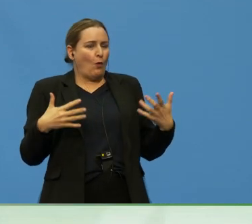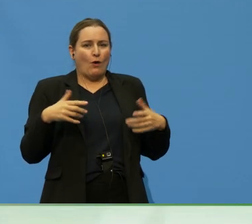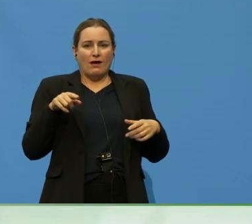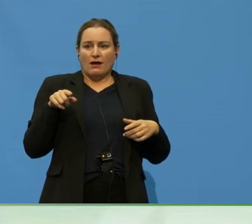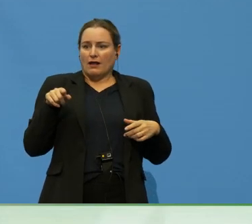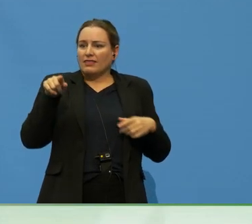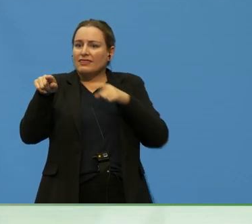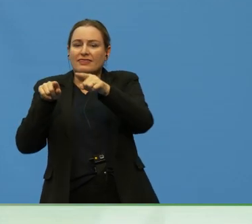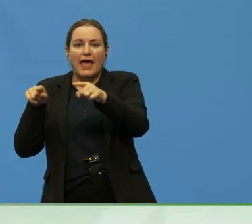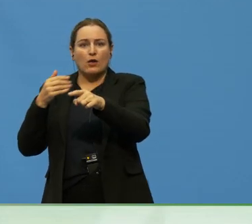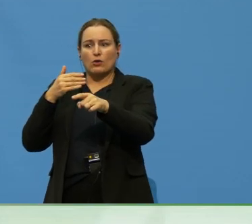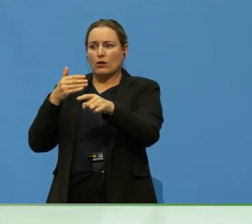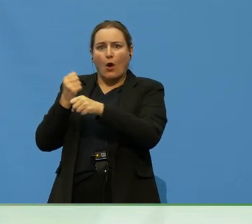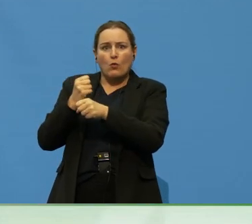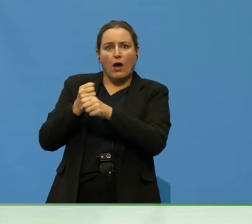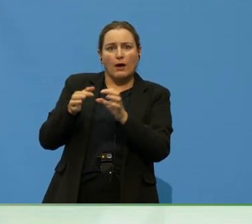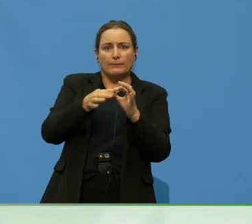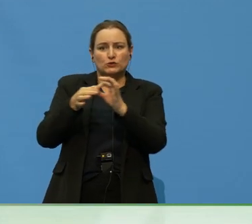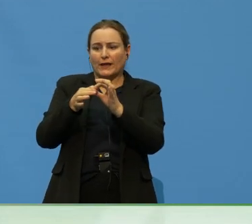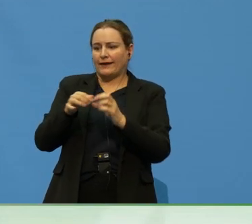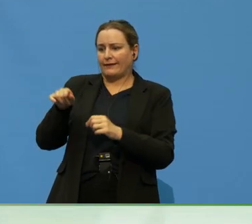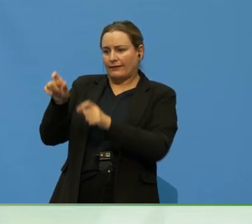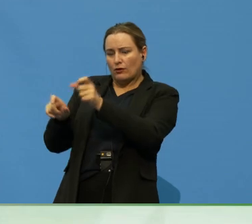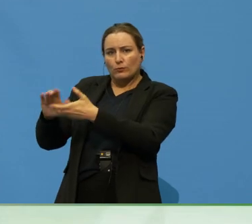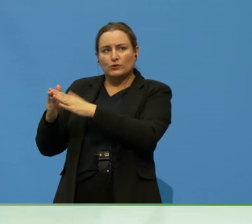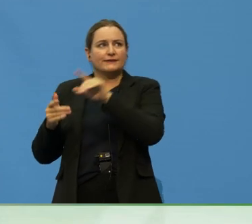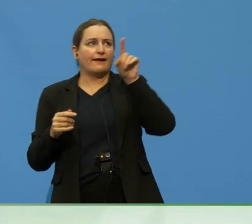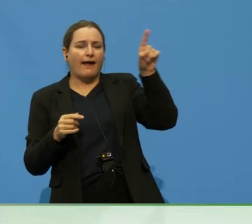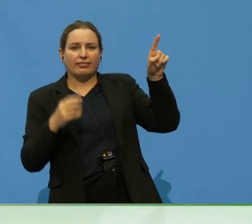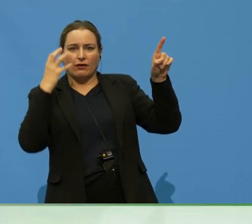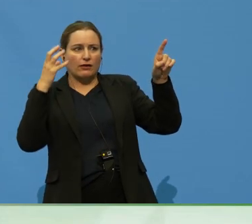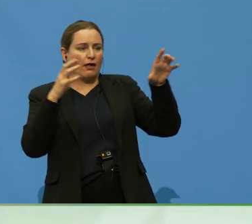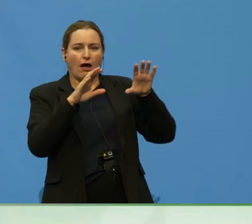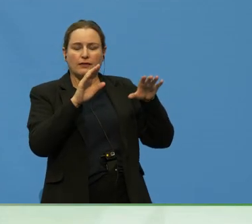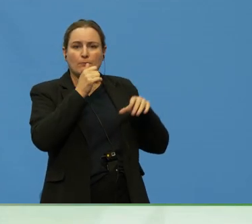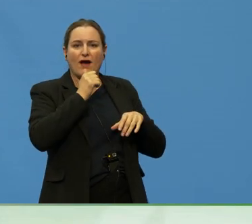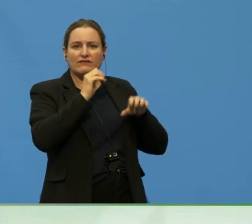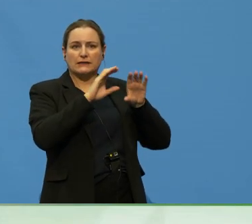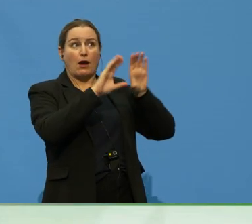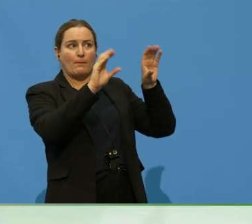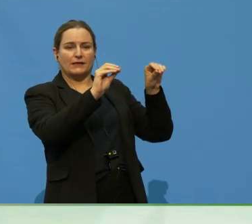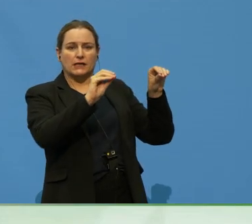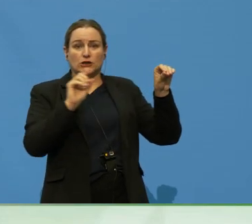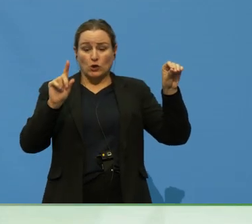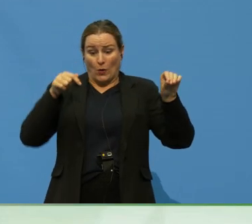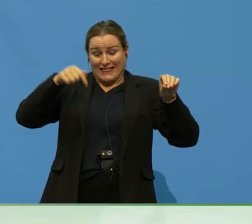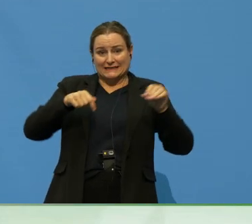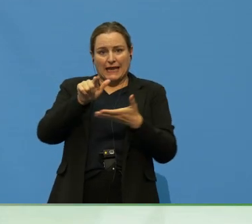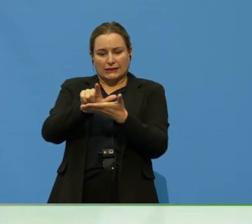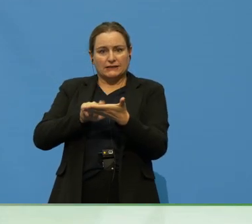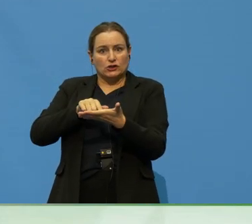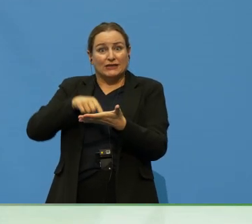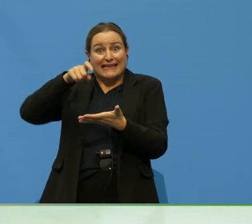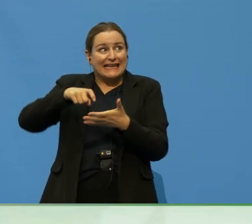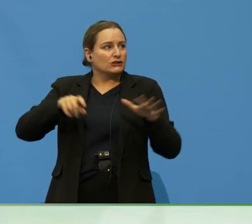with civil society and regulators to say, we need legislation that is credible in the eyes of both business and people with